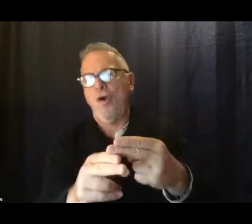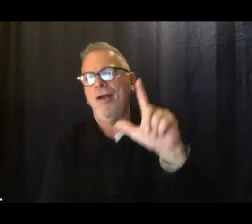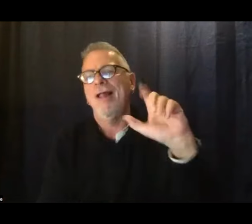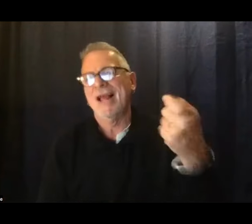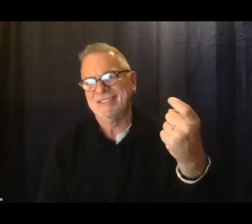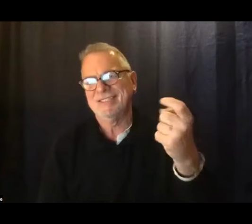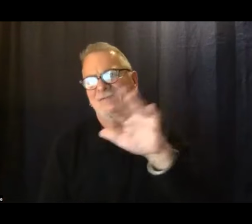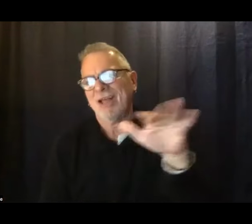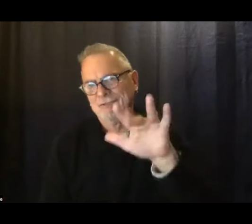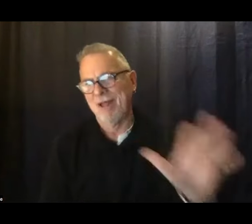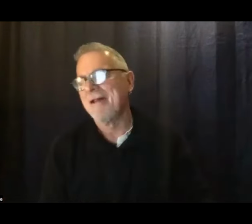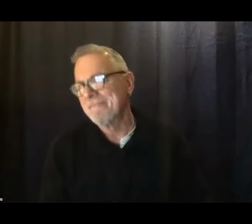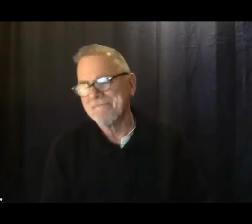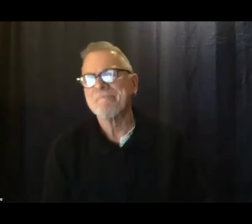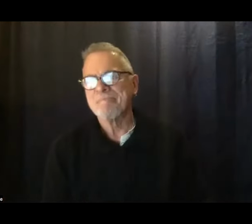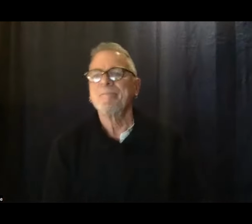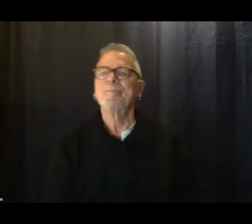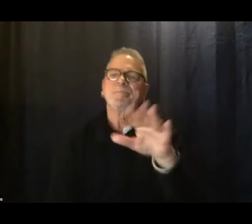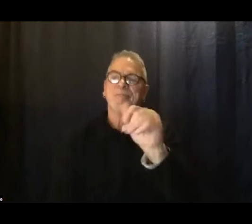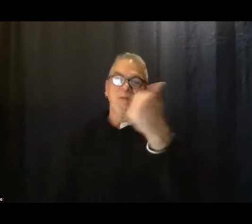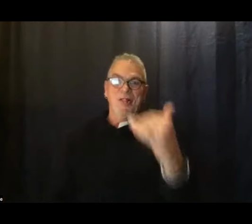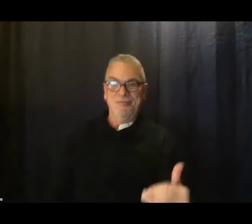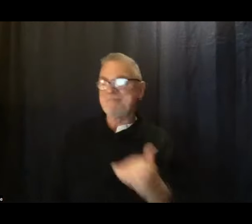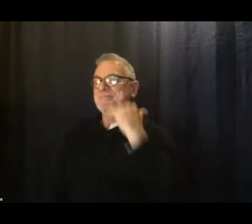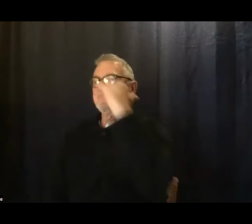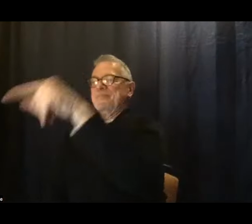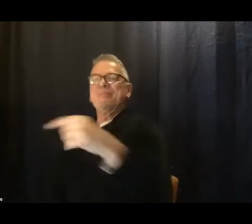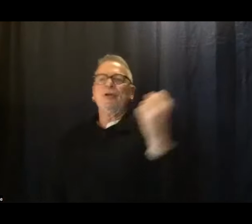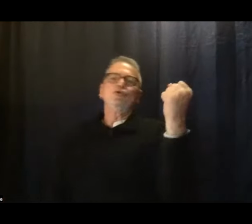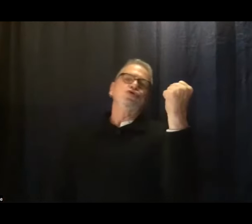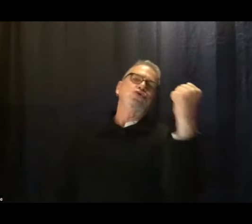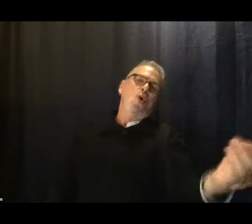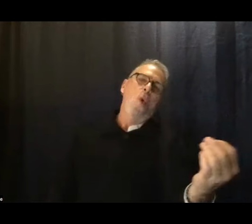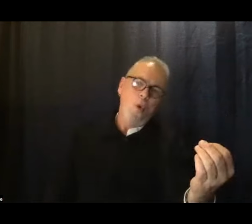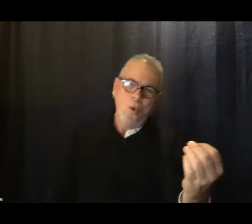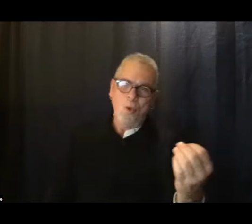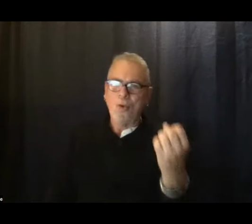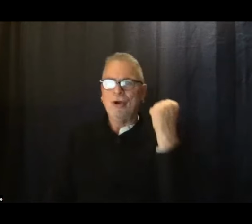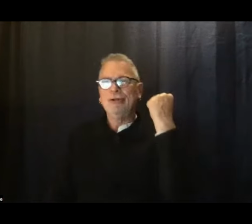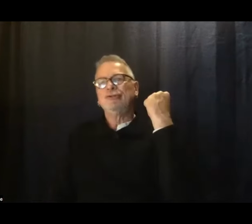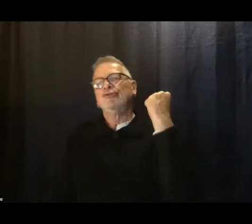right? TV. So that is a lexicalized sign.